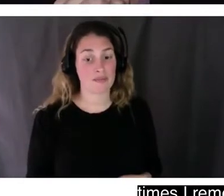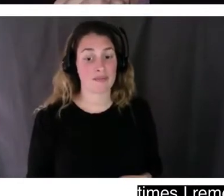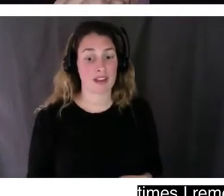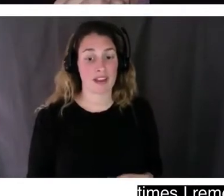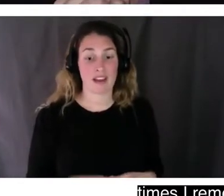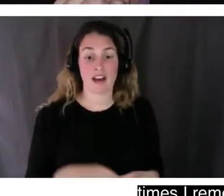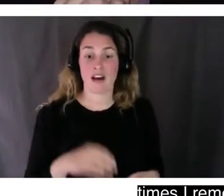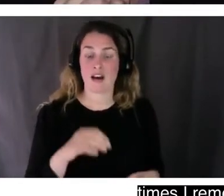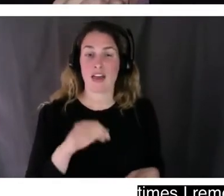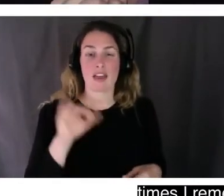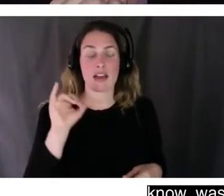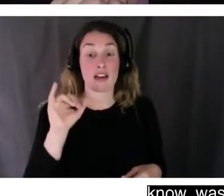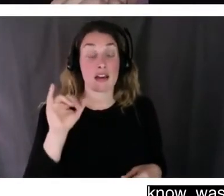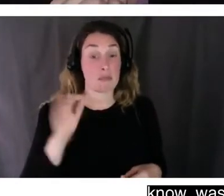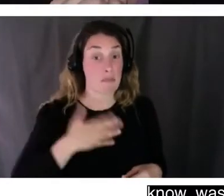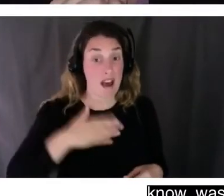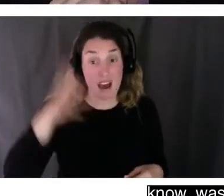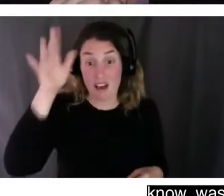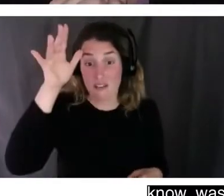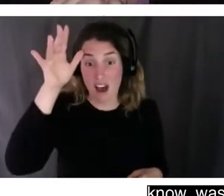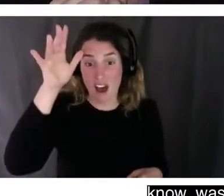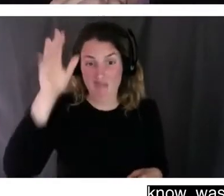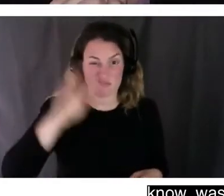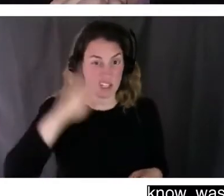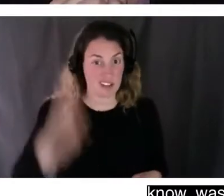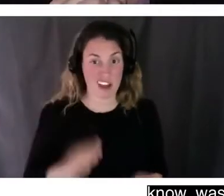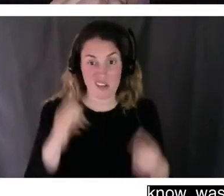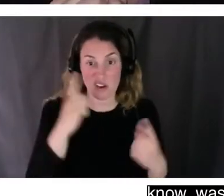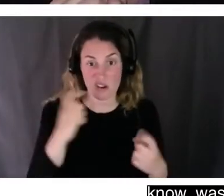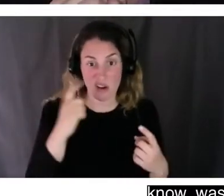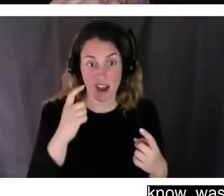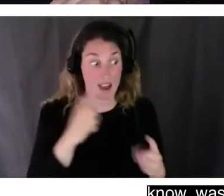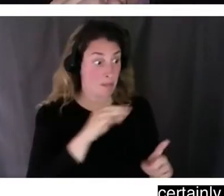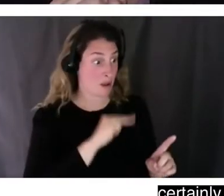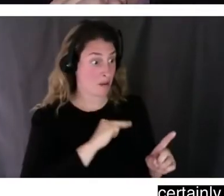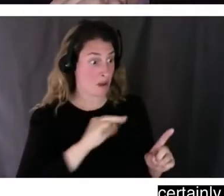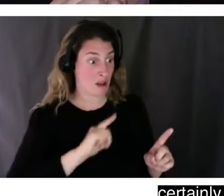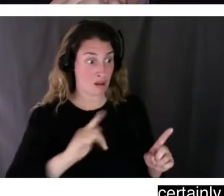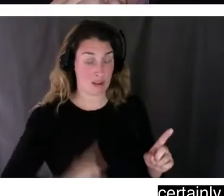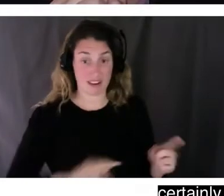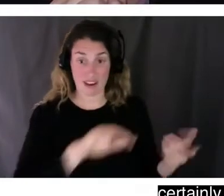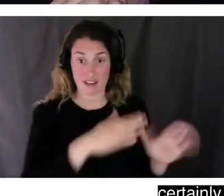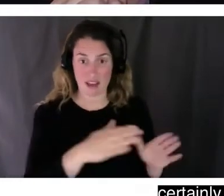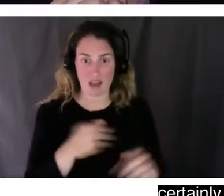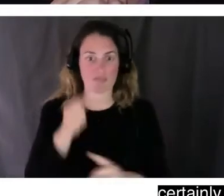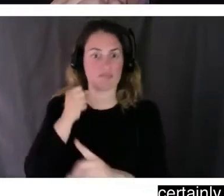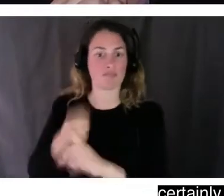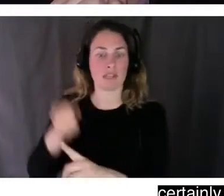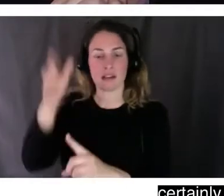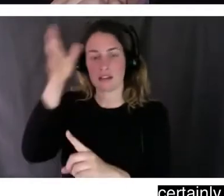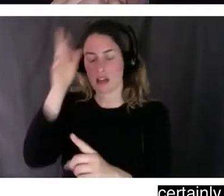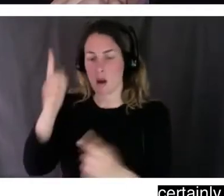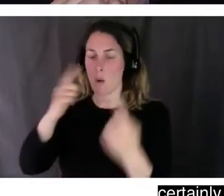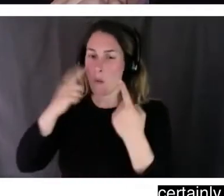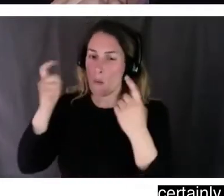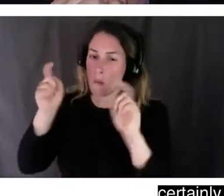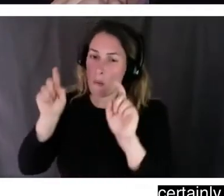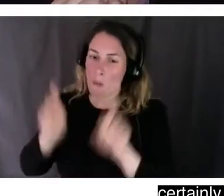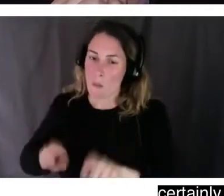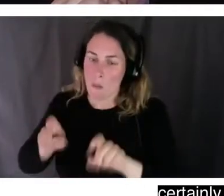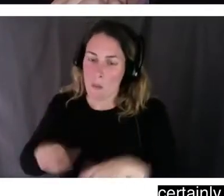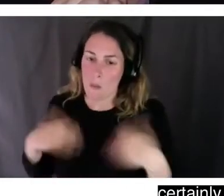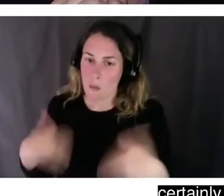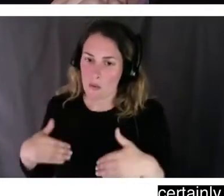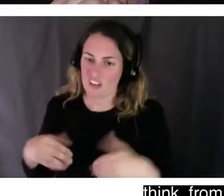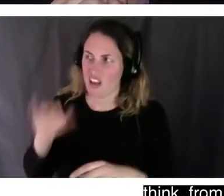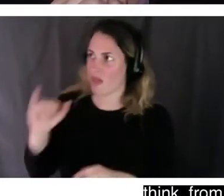father cry, was during his death. So there is certainly a lot to be, a